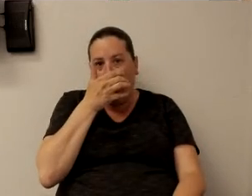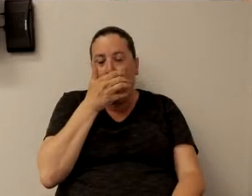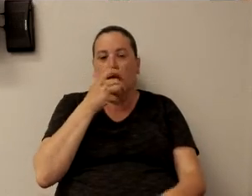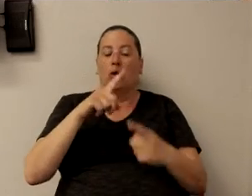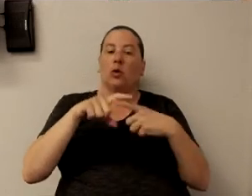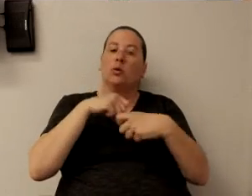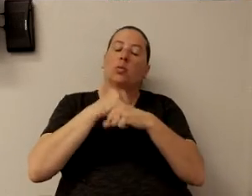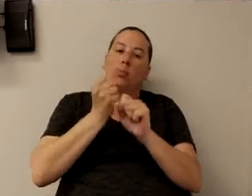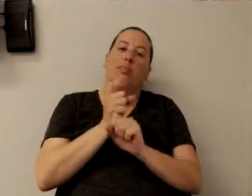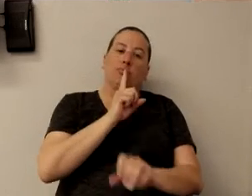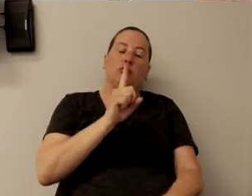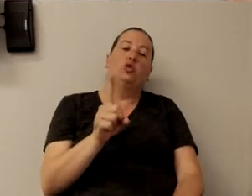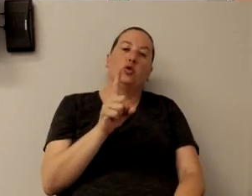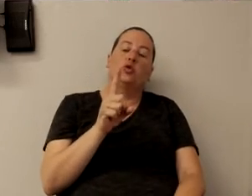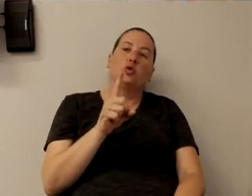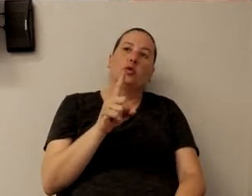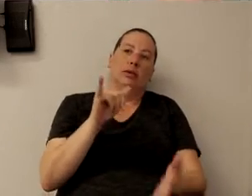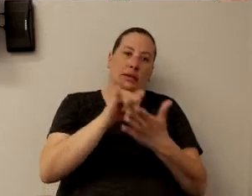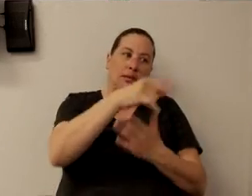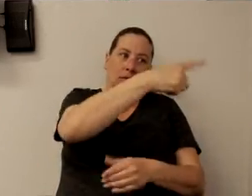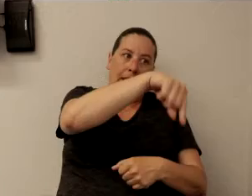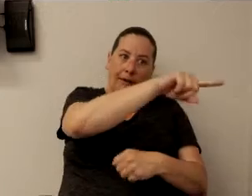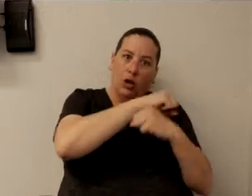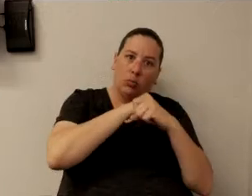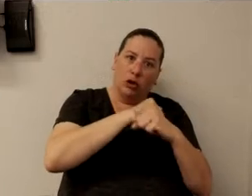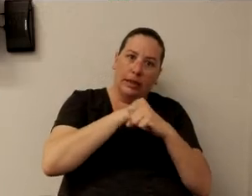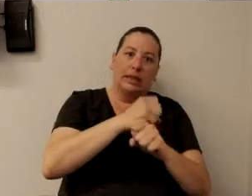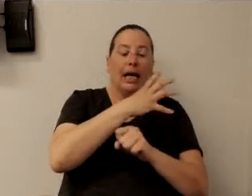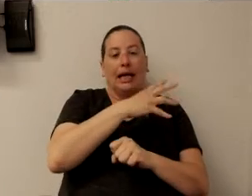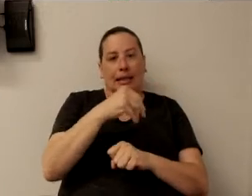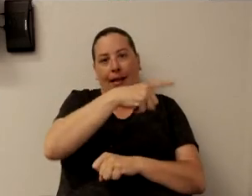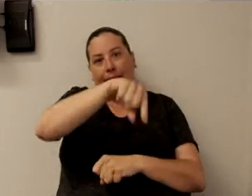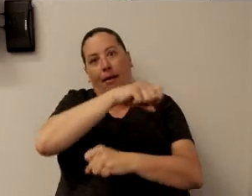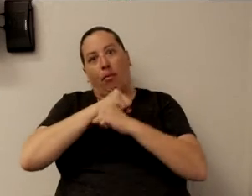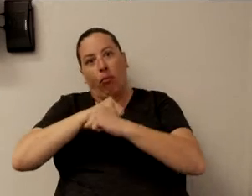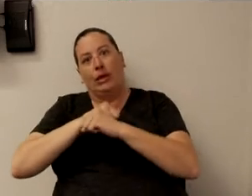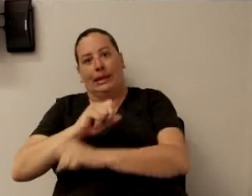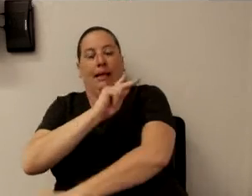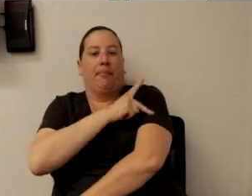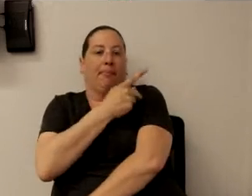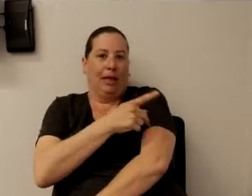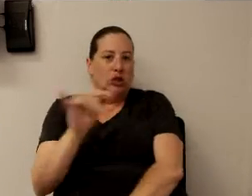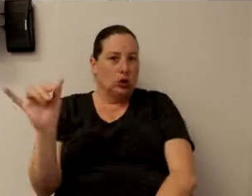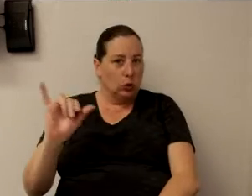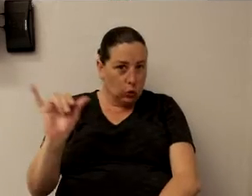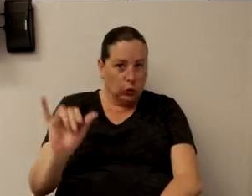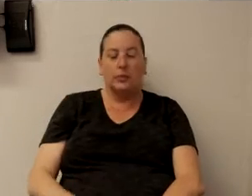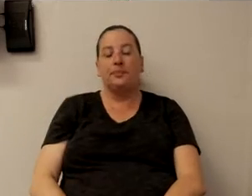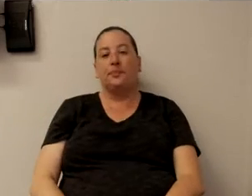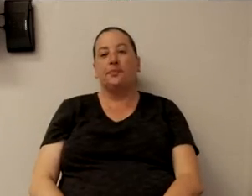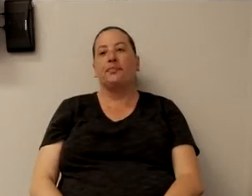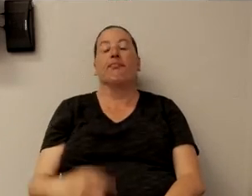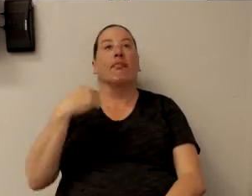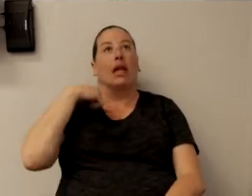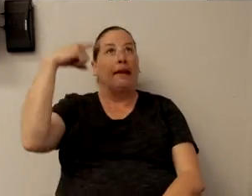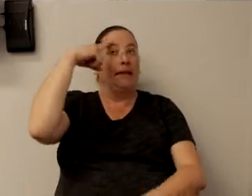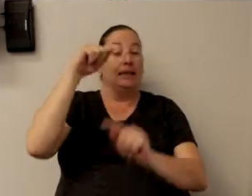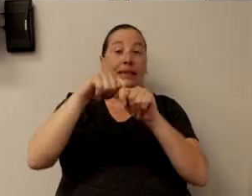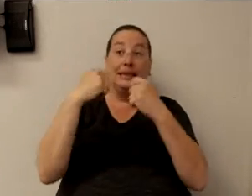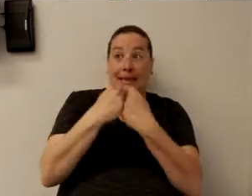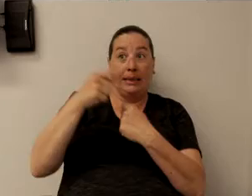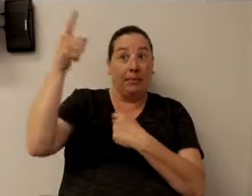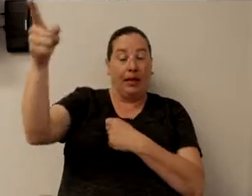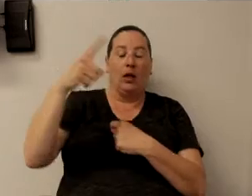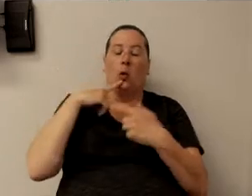that they're protected and that they protect the patients as well. I think the team over there is